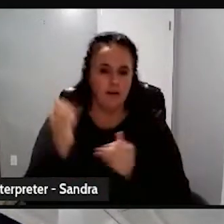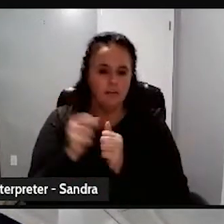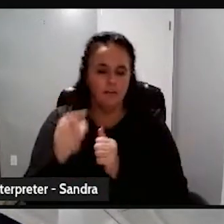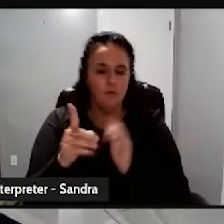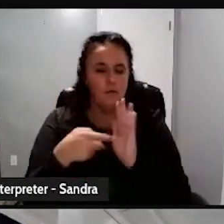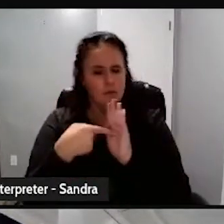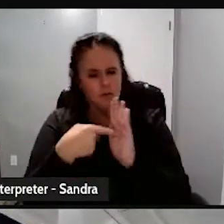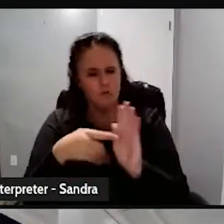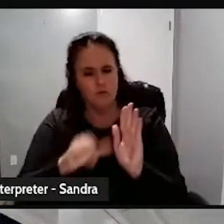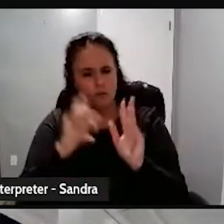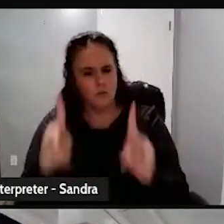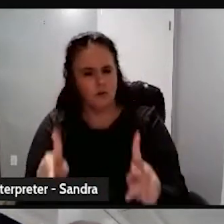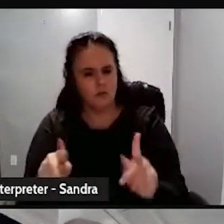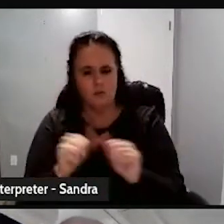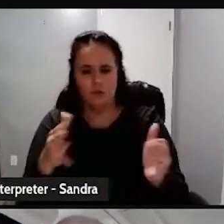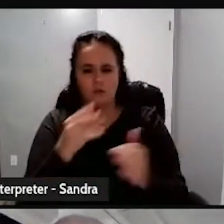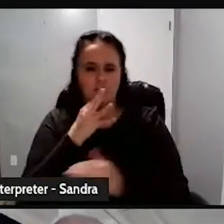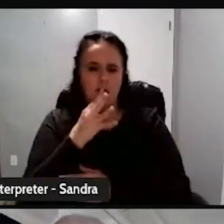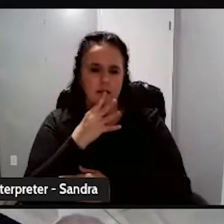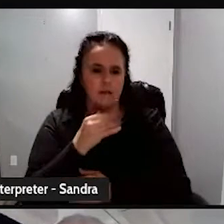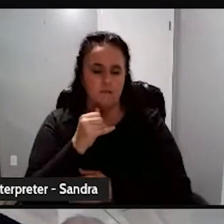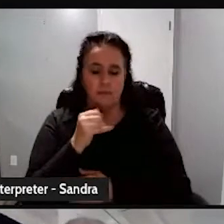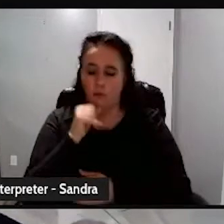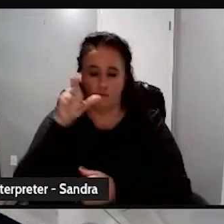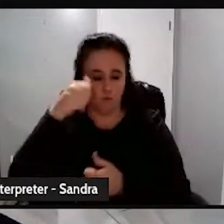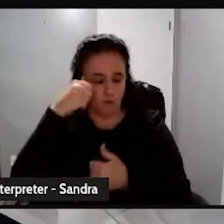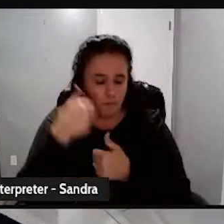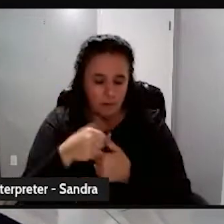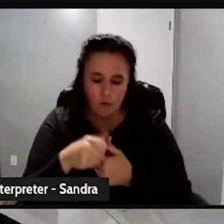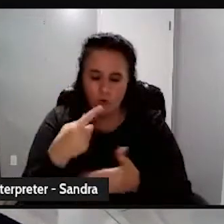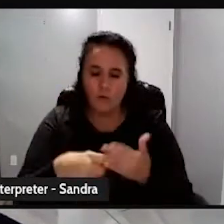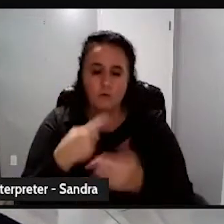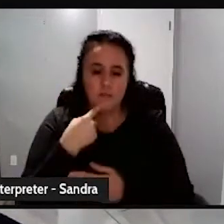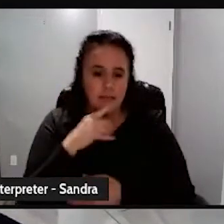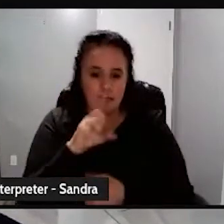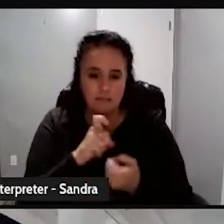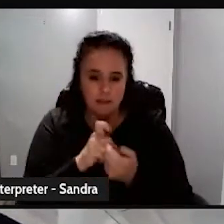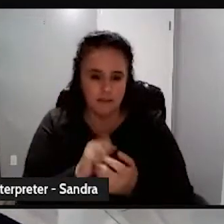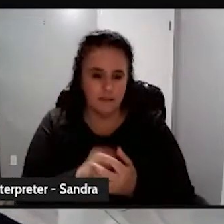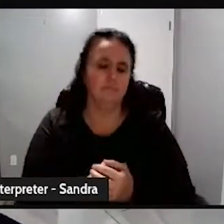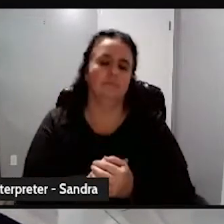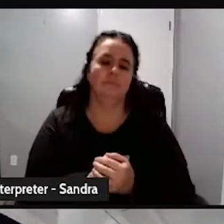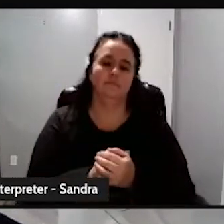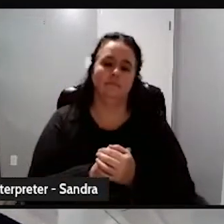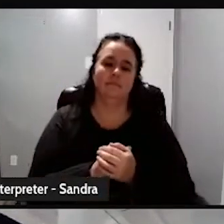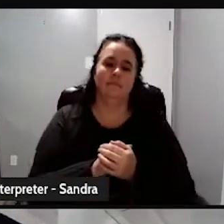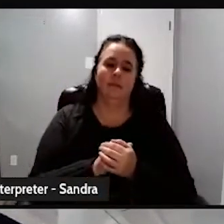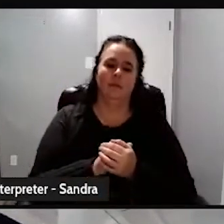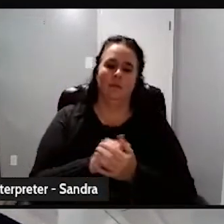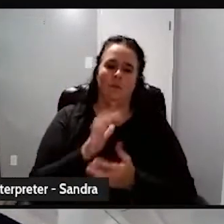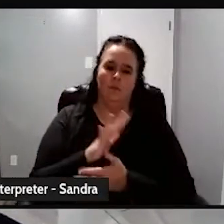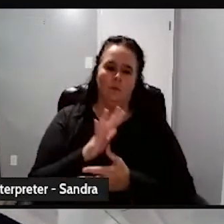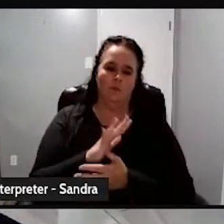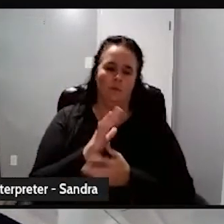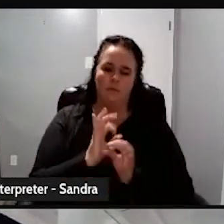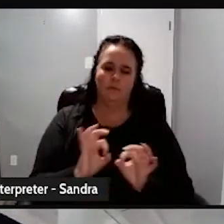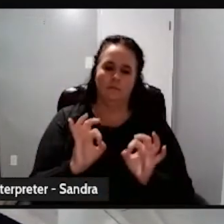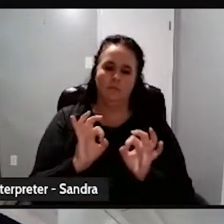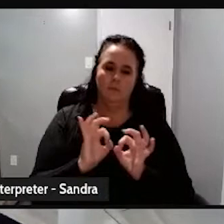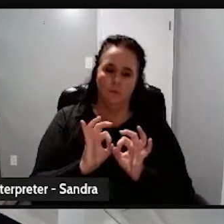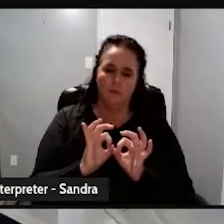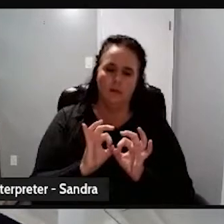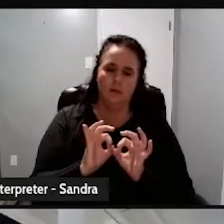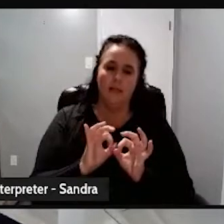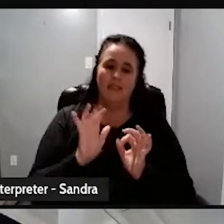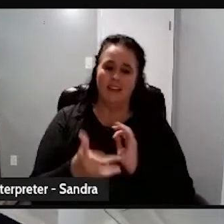without even speaking or remembering what you said, is first and foremost the technology that blows